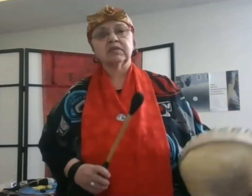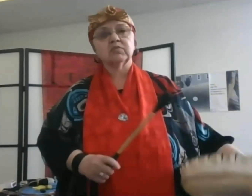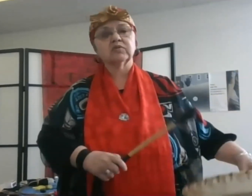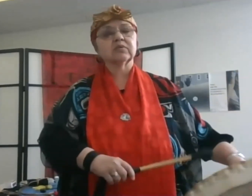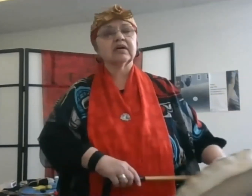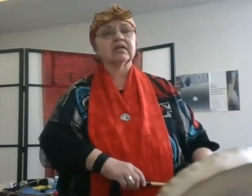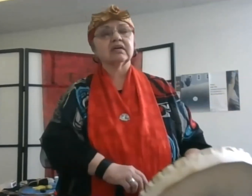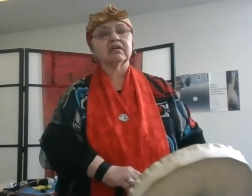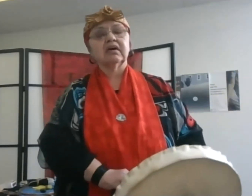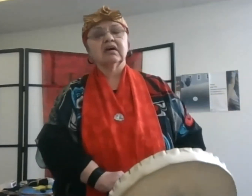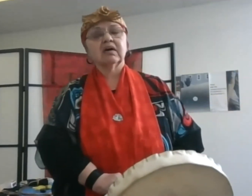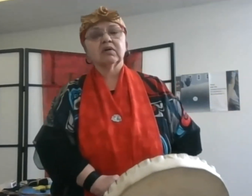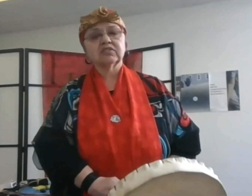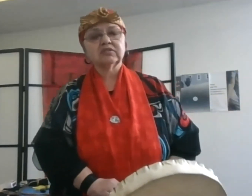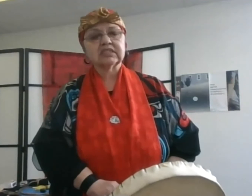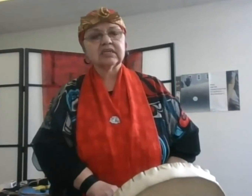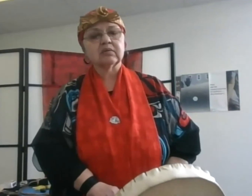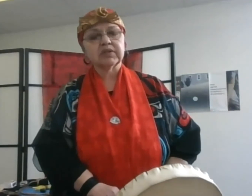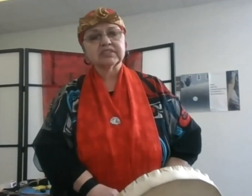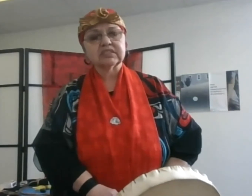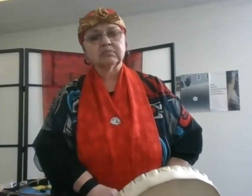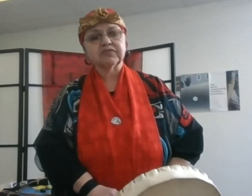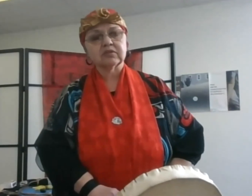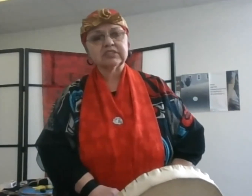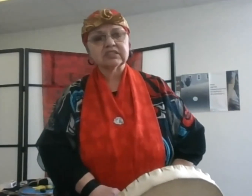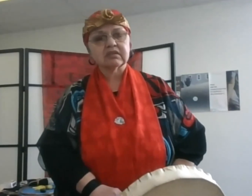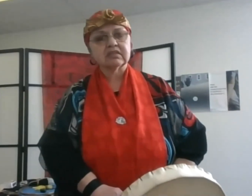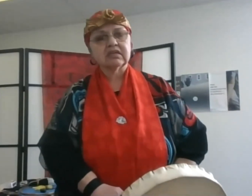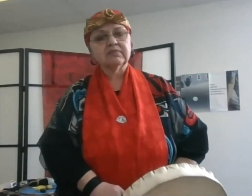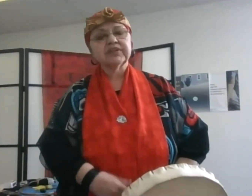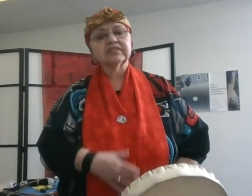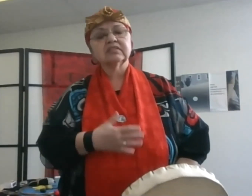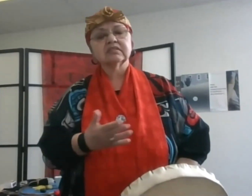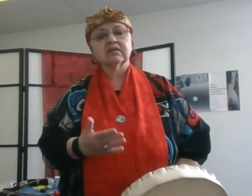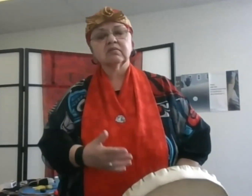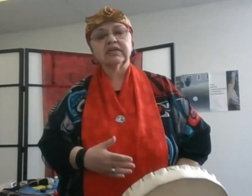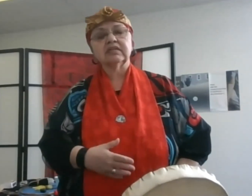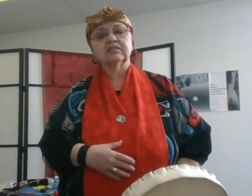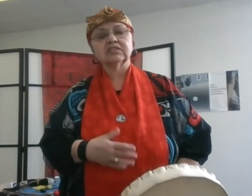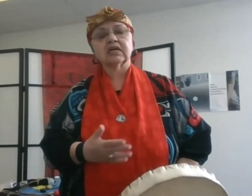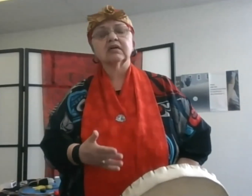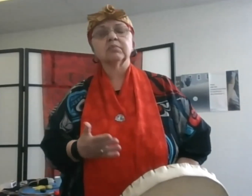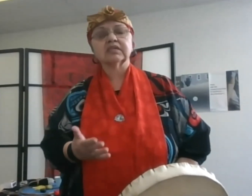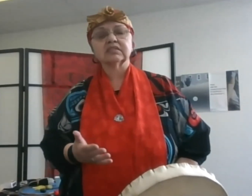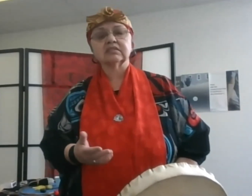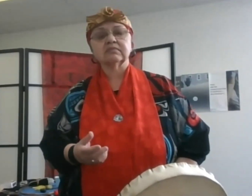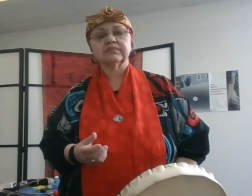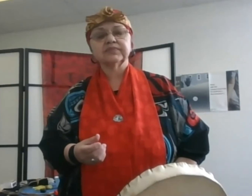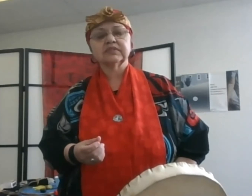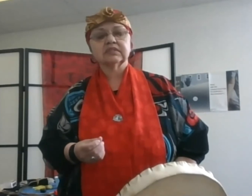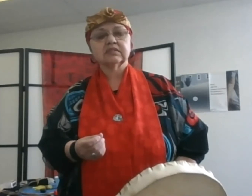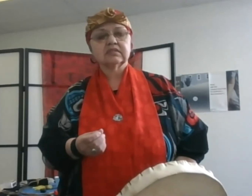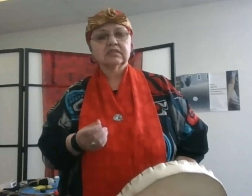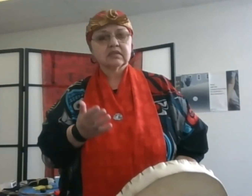Osiam Emotswag, and I want to say a blessing before we start, as it is our way to share a blessing.